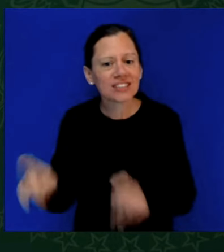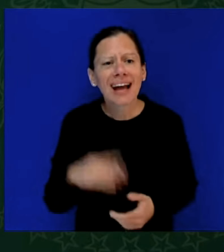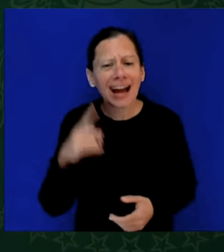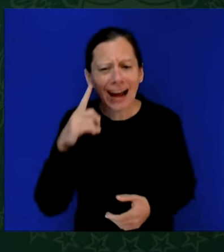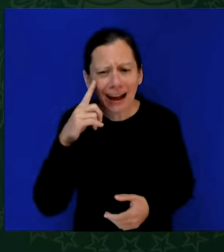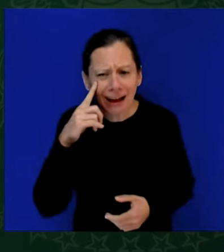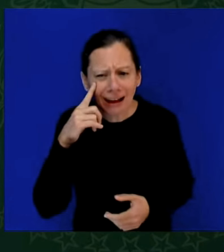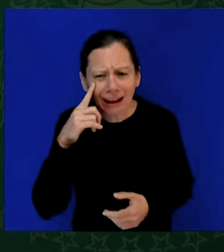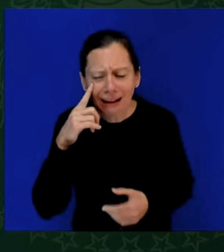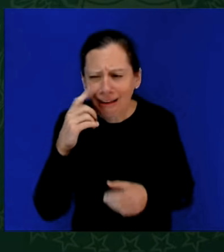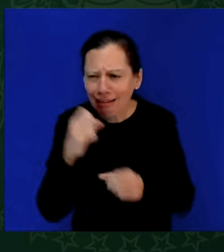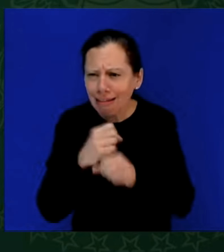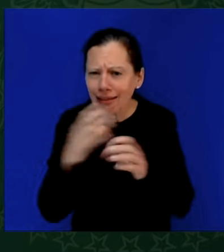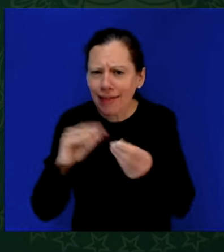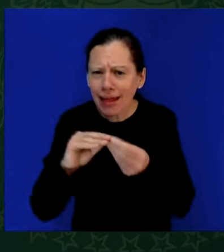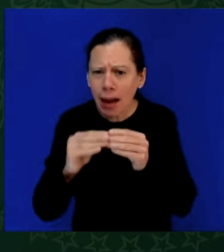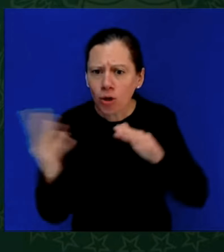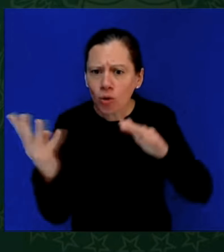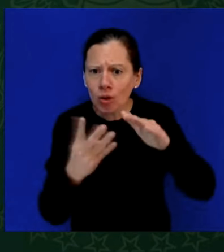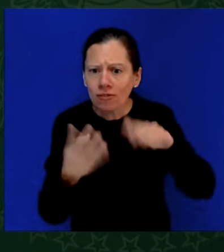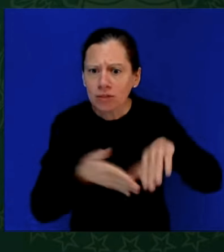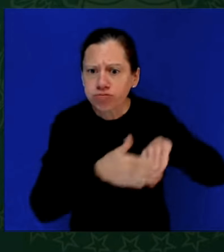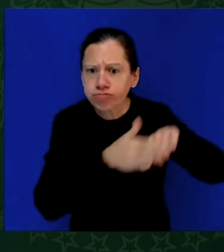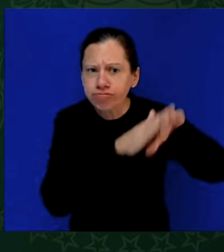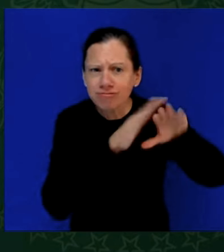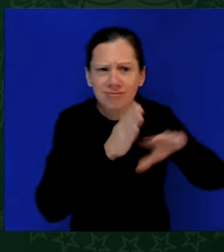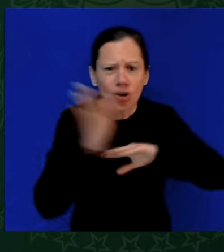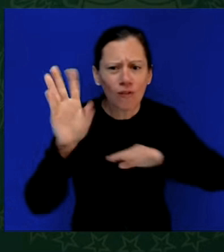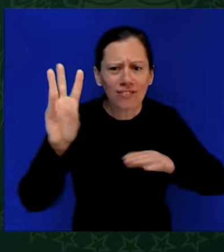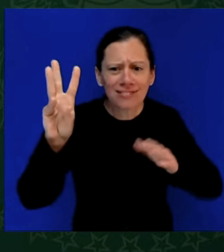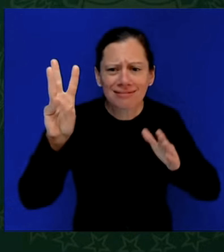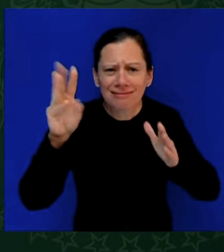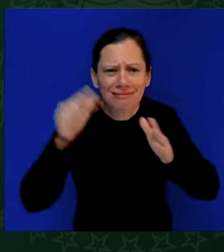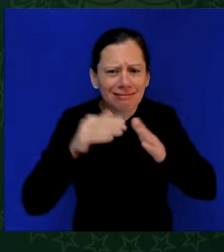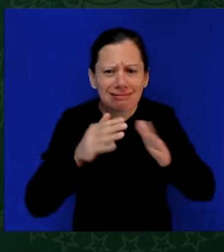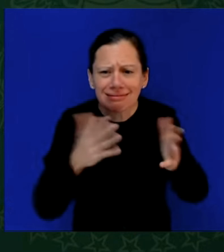is, thank you. Thank you. Just want